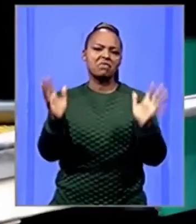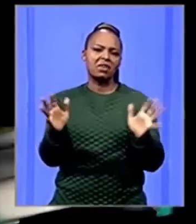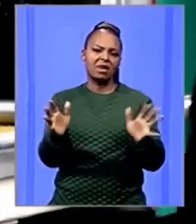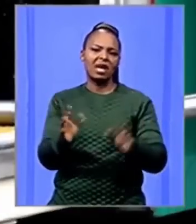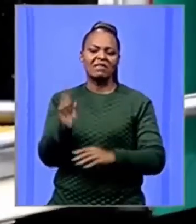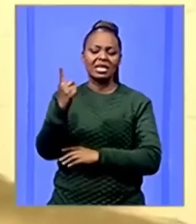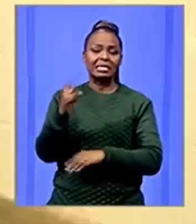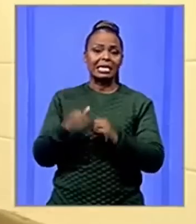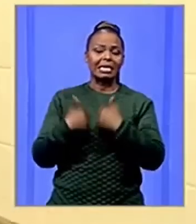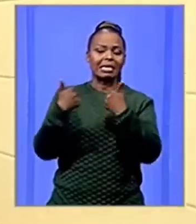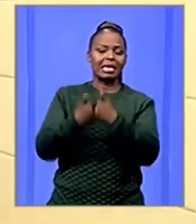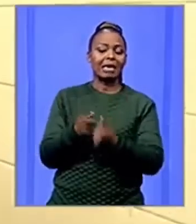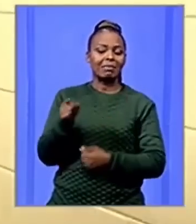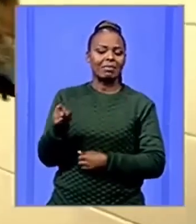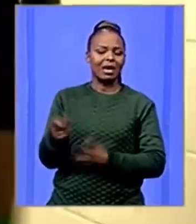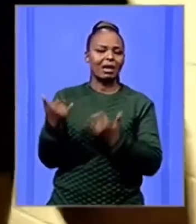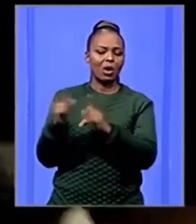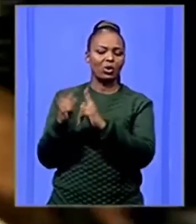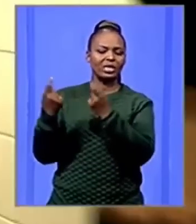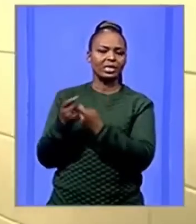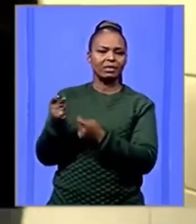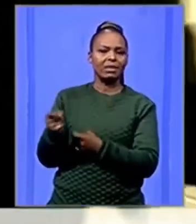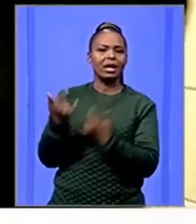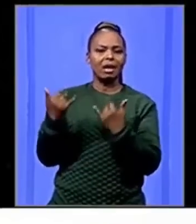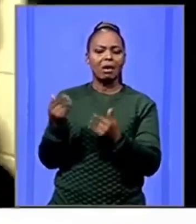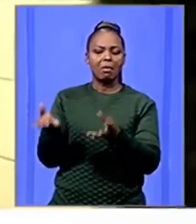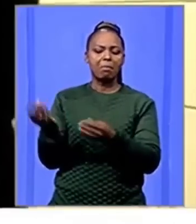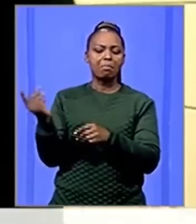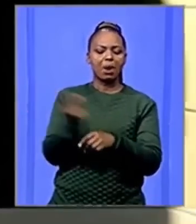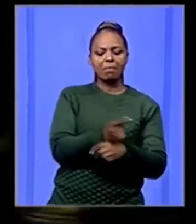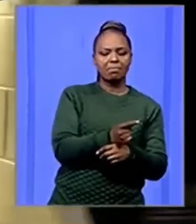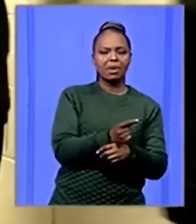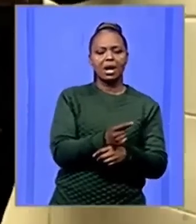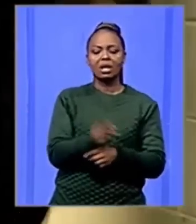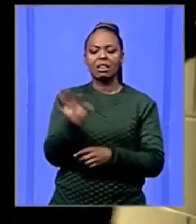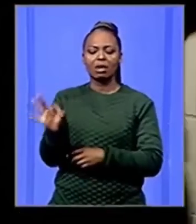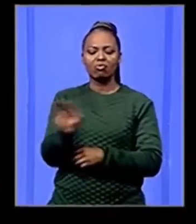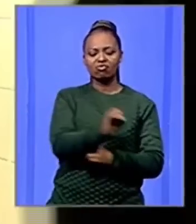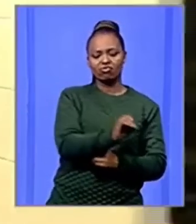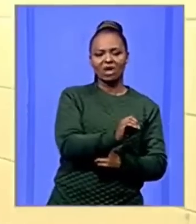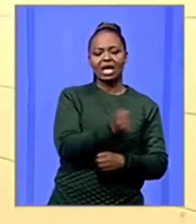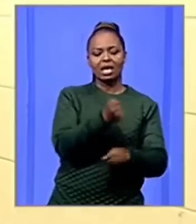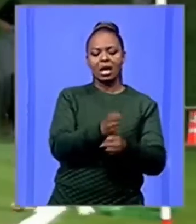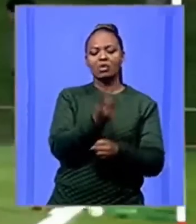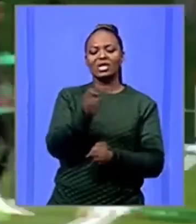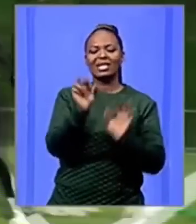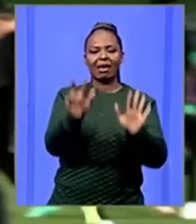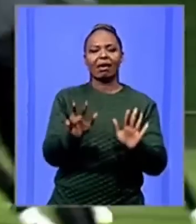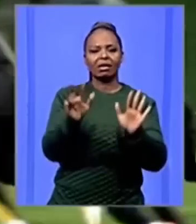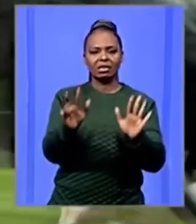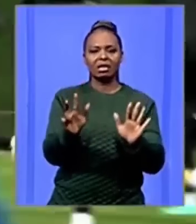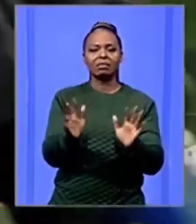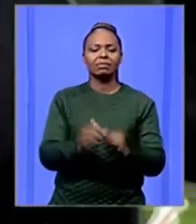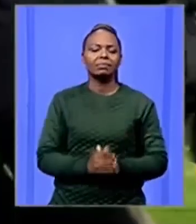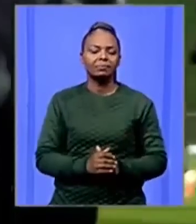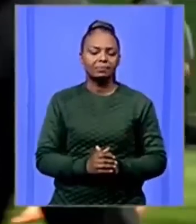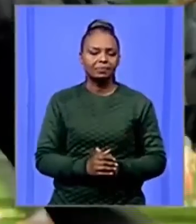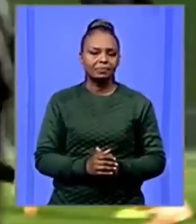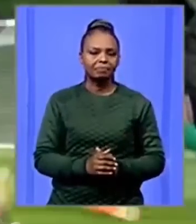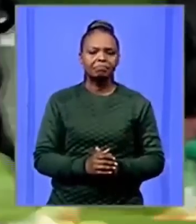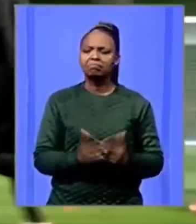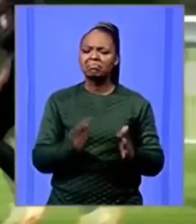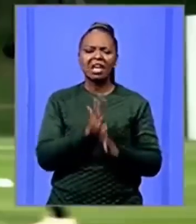pele Sweden e ile ya fenya ka dinotše tharo go lee ka 2018. Yeah, things are really great in camp. I think